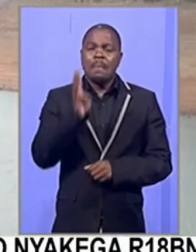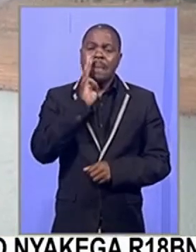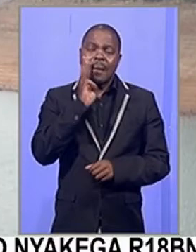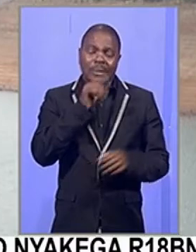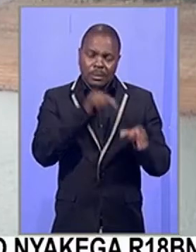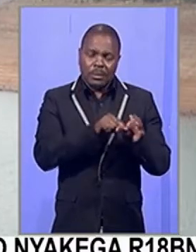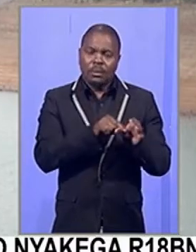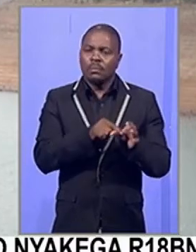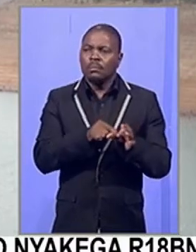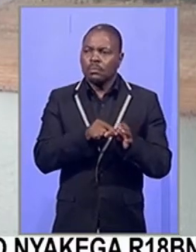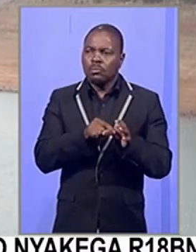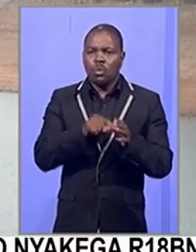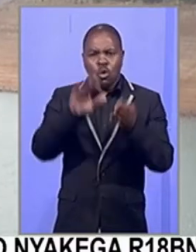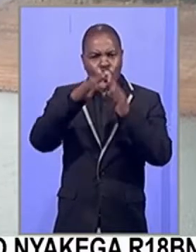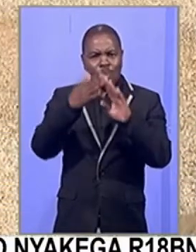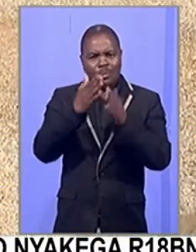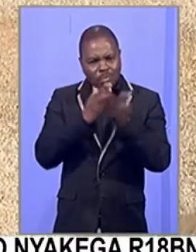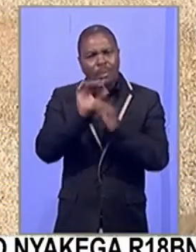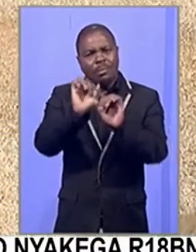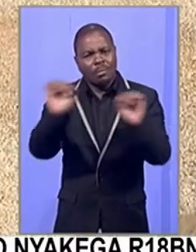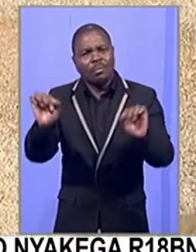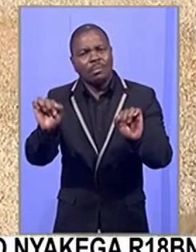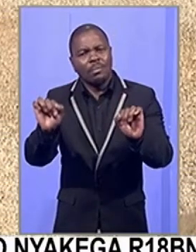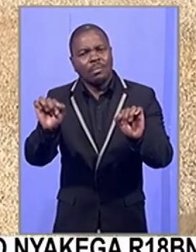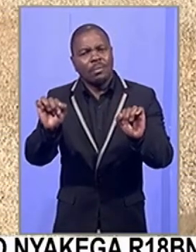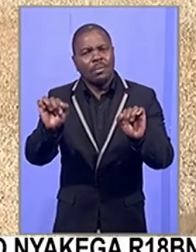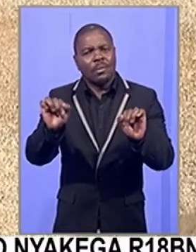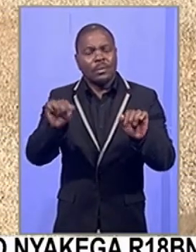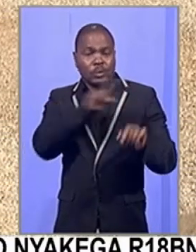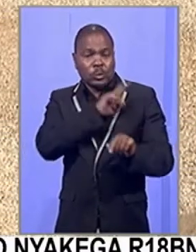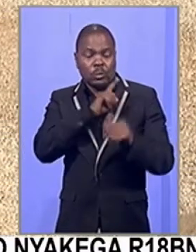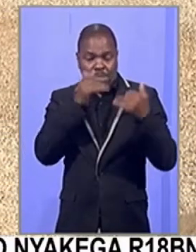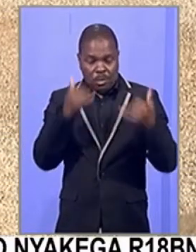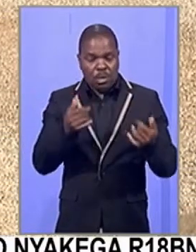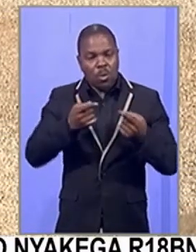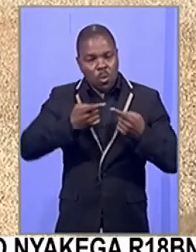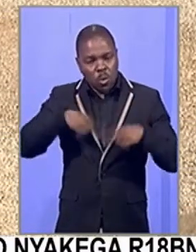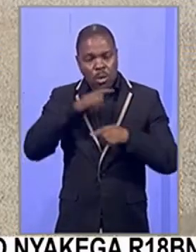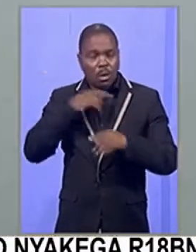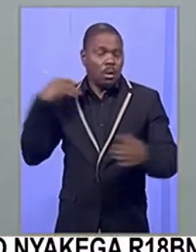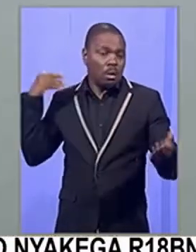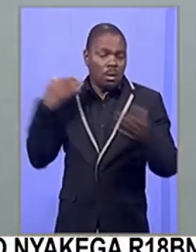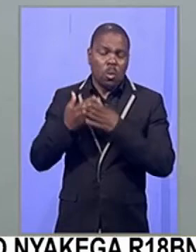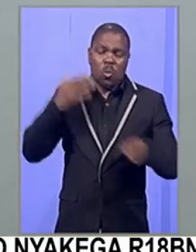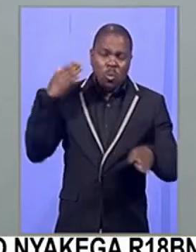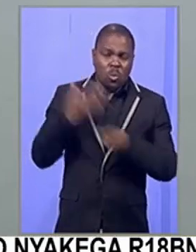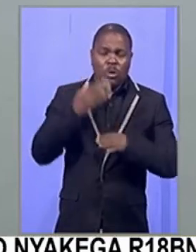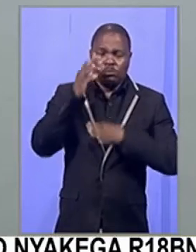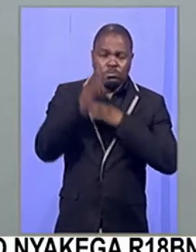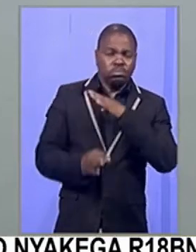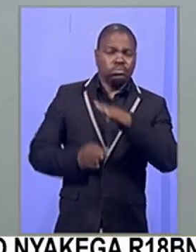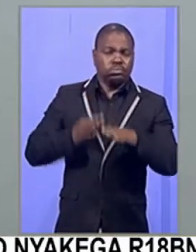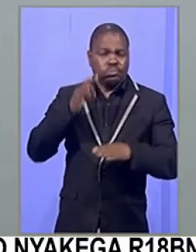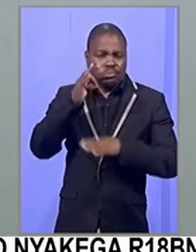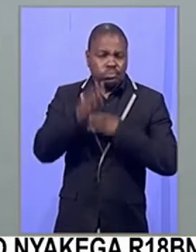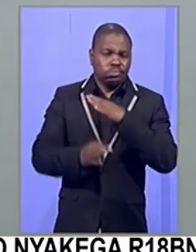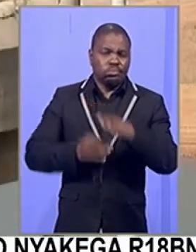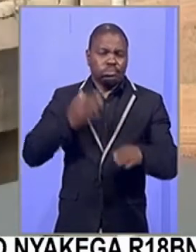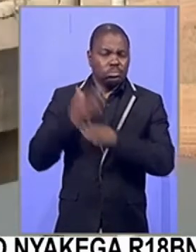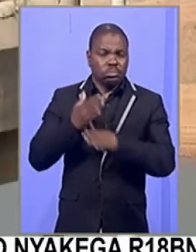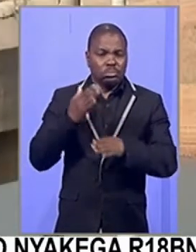ke tokelo mo setšhabeng sa rena. So ke ka lebaka leo re šomileng bošego le mosegare gore ye nngwe ya